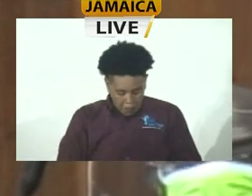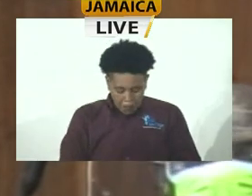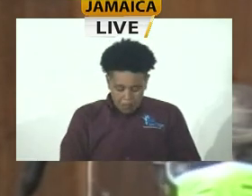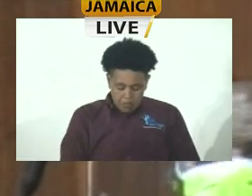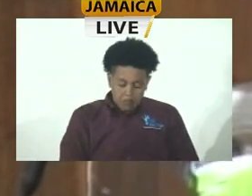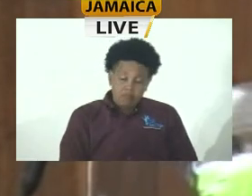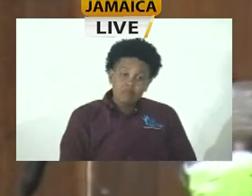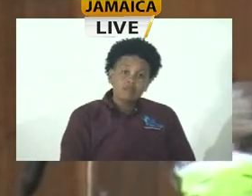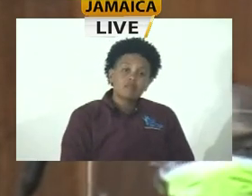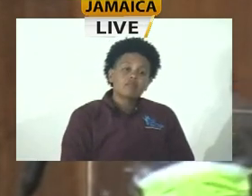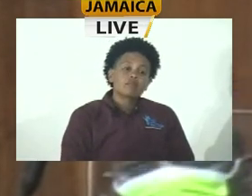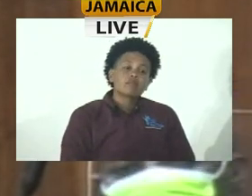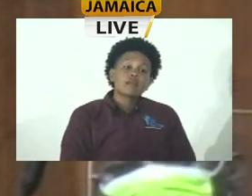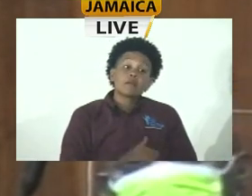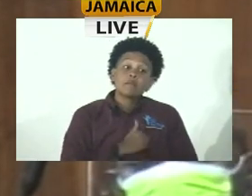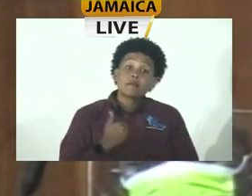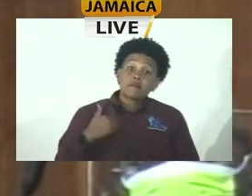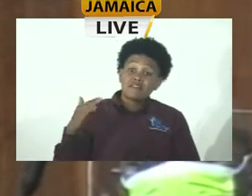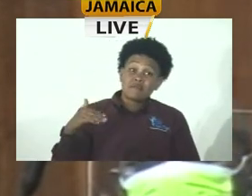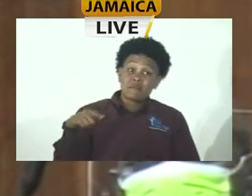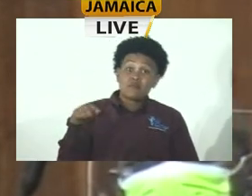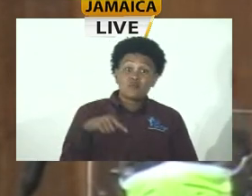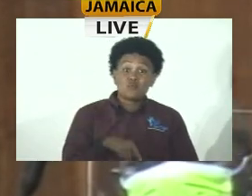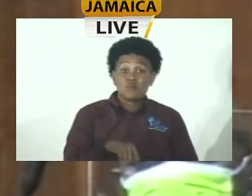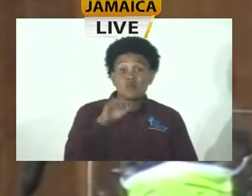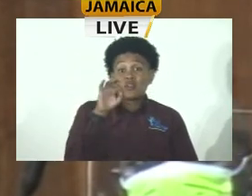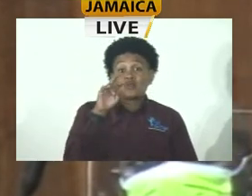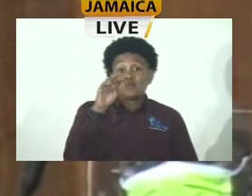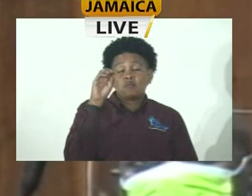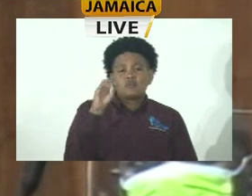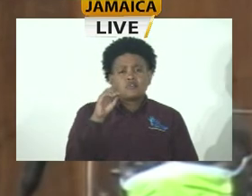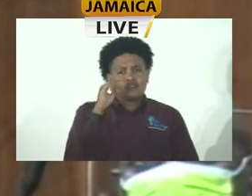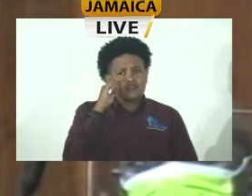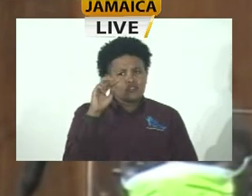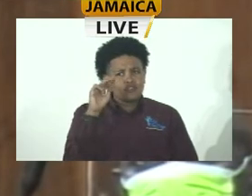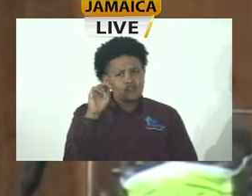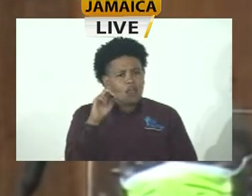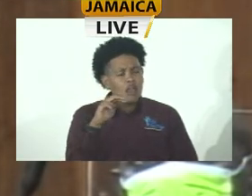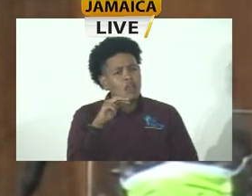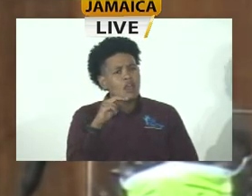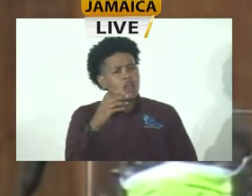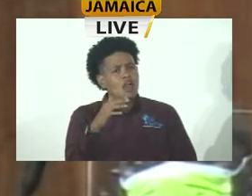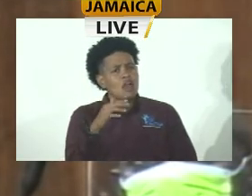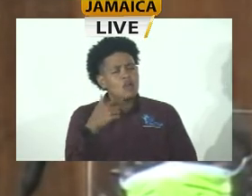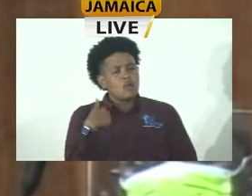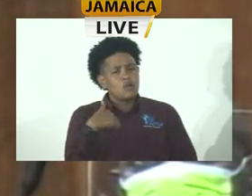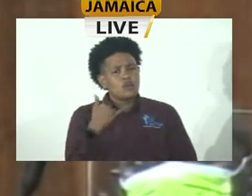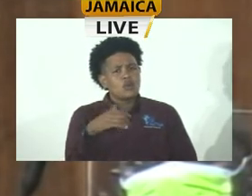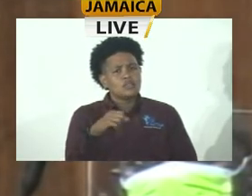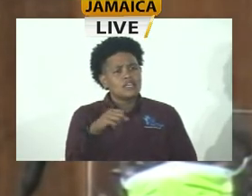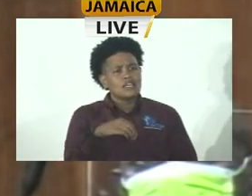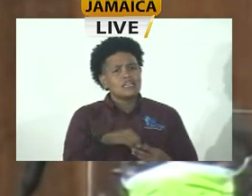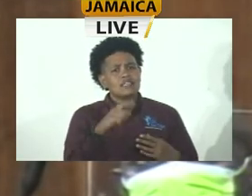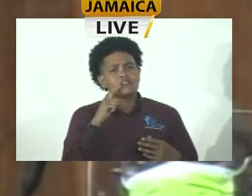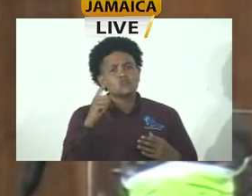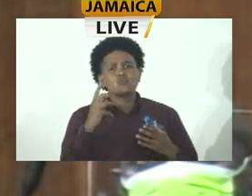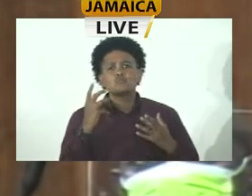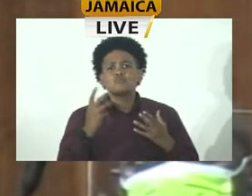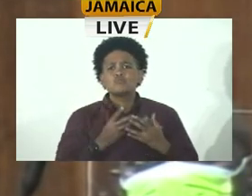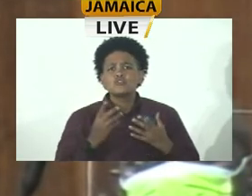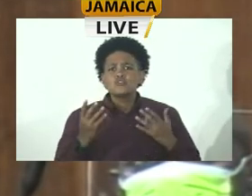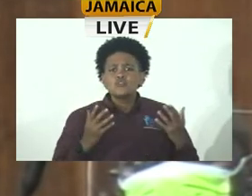92 success rate madam speaker we are not taking it into the correctional